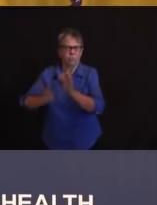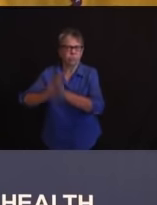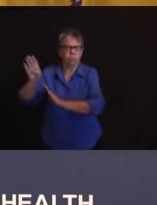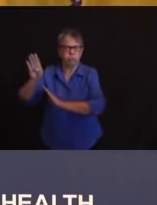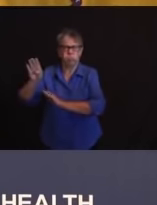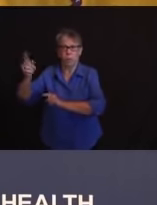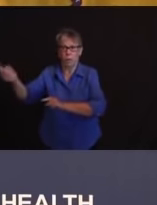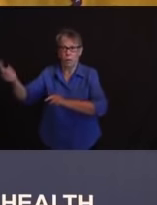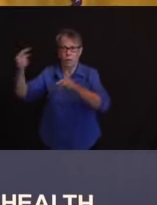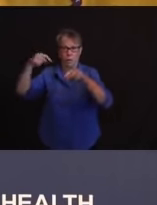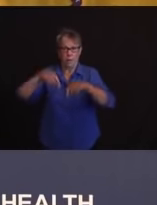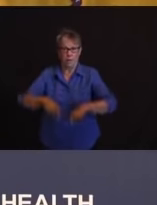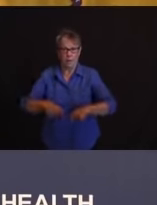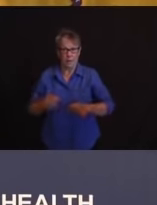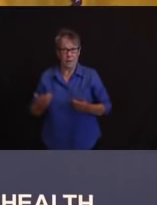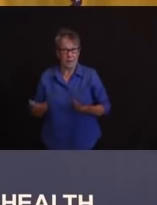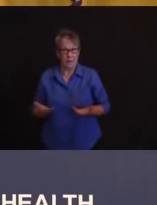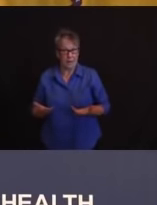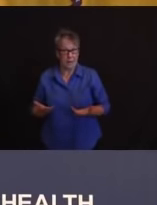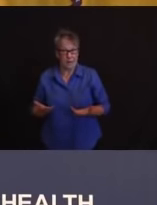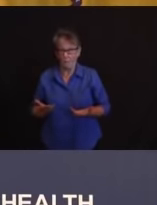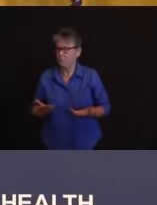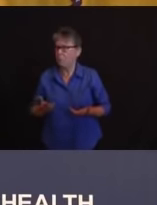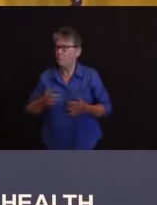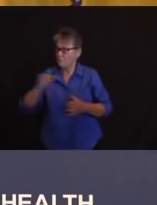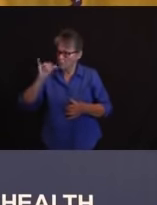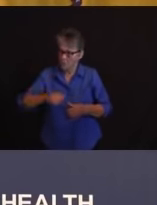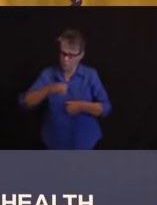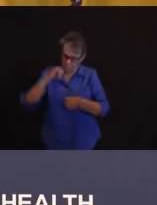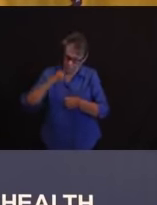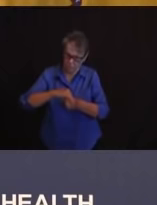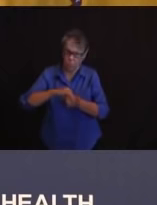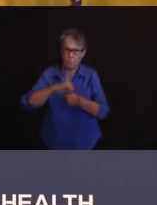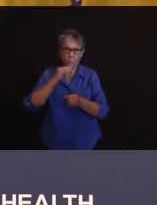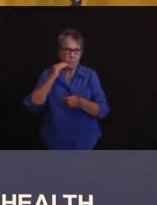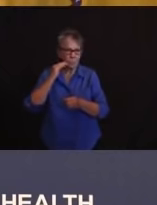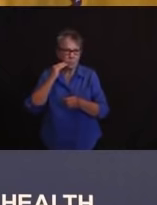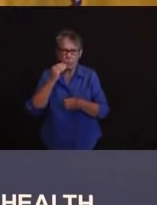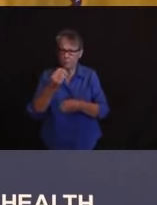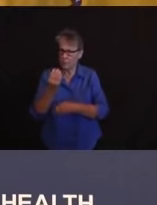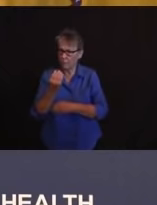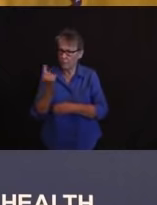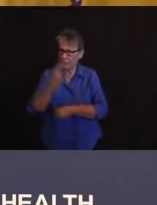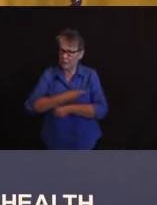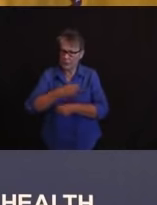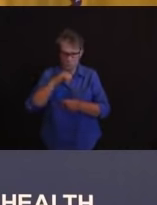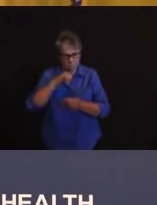from the labs, there's just no other way around that. I'm